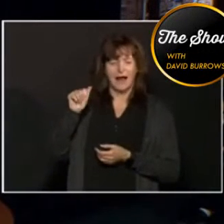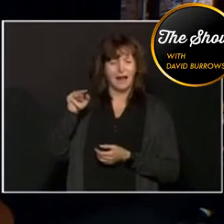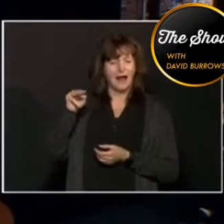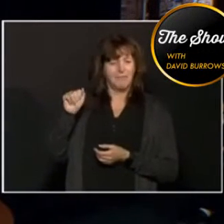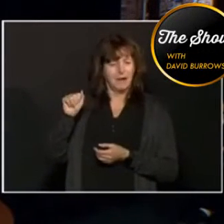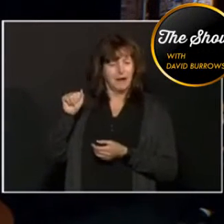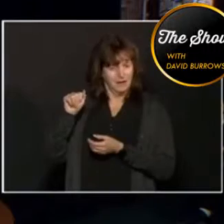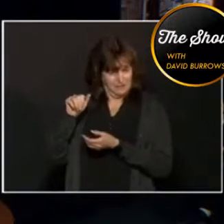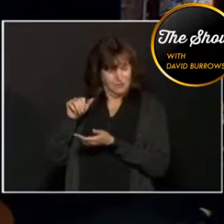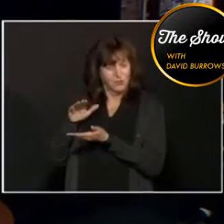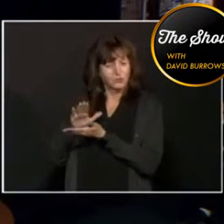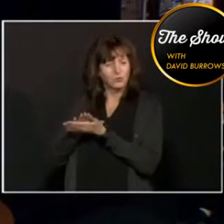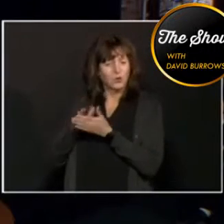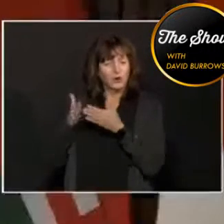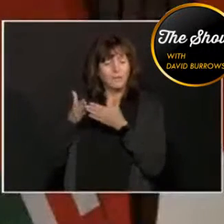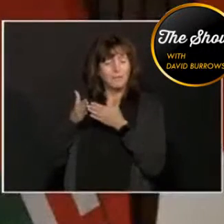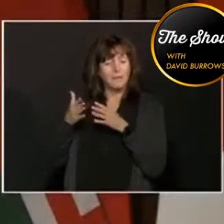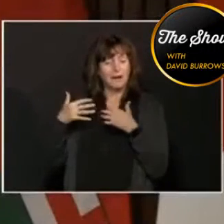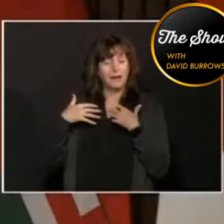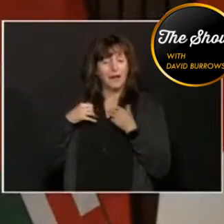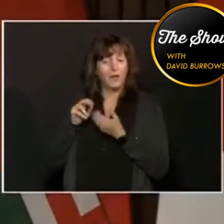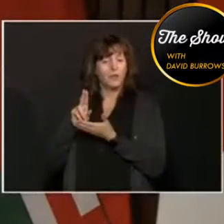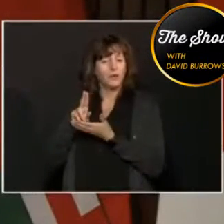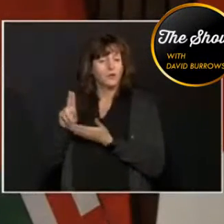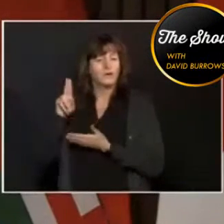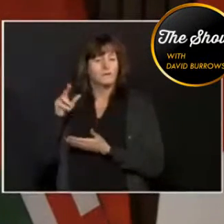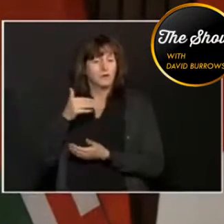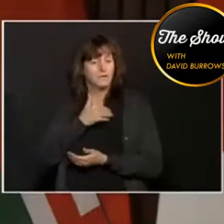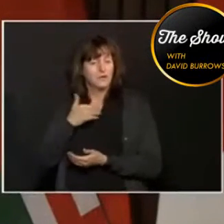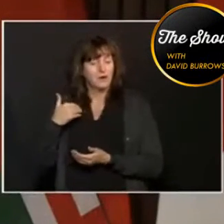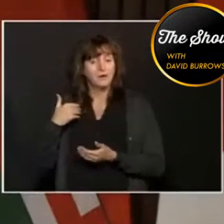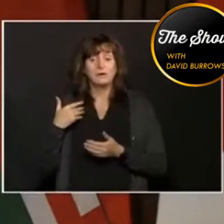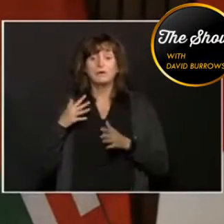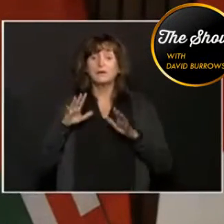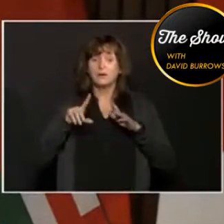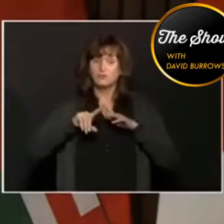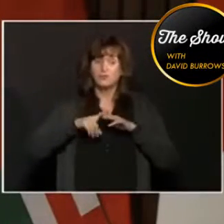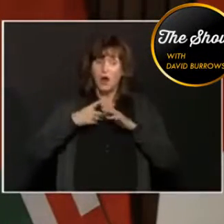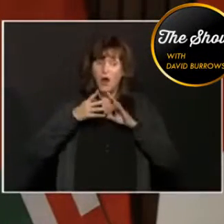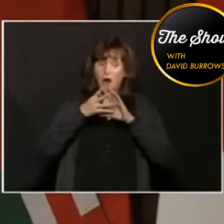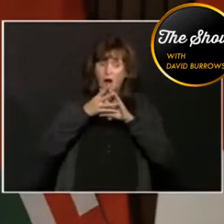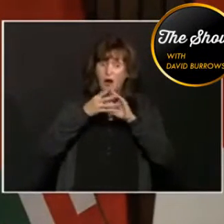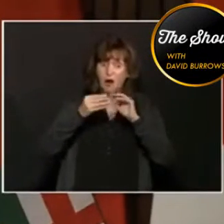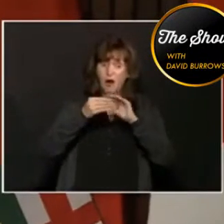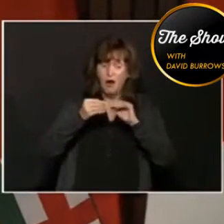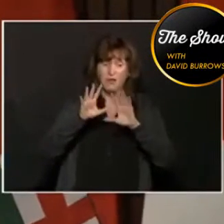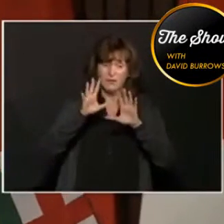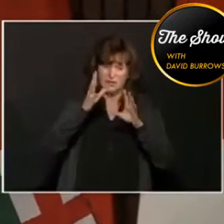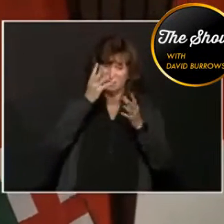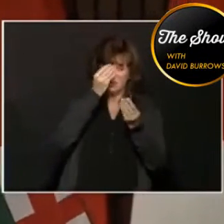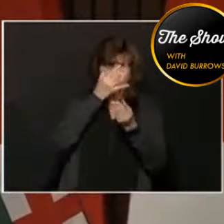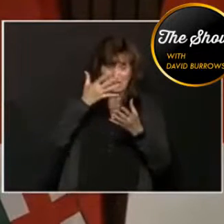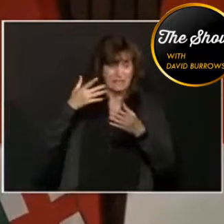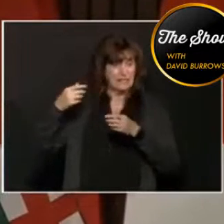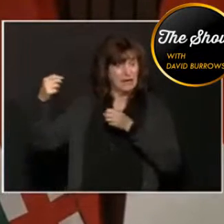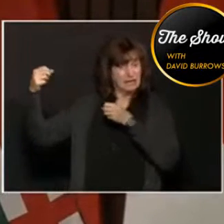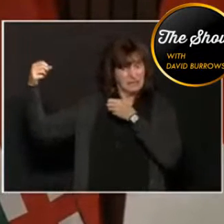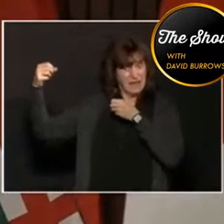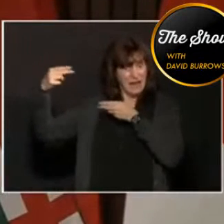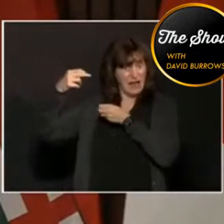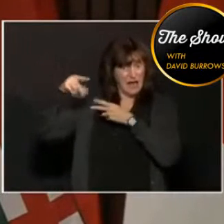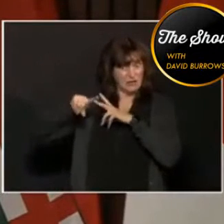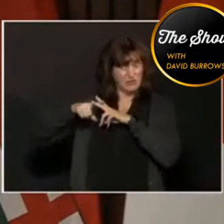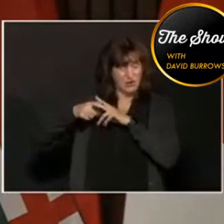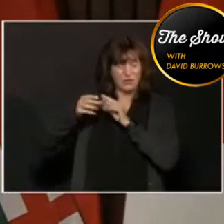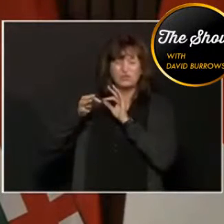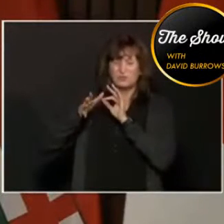briefing, I'd like to apologize that when we start presenting the slides, the sign language interpretation will disappear. It will come back as soon as we are